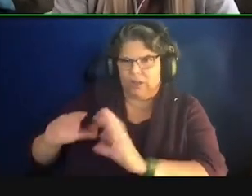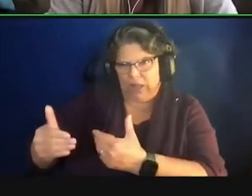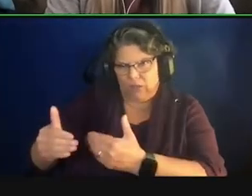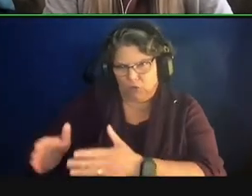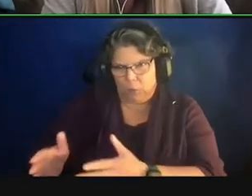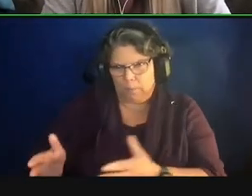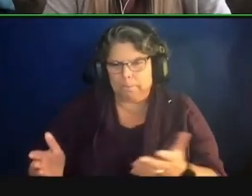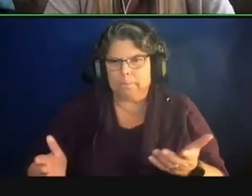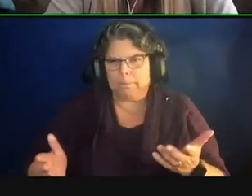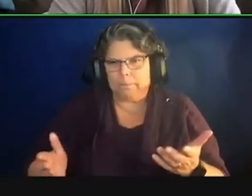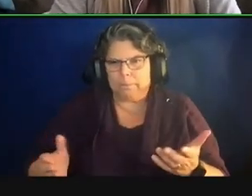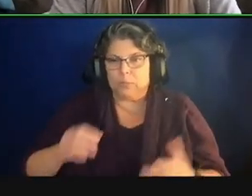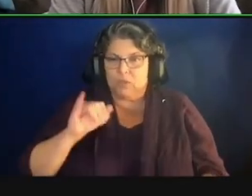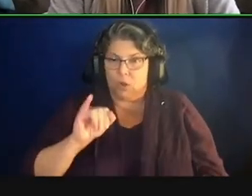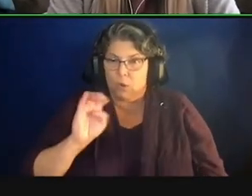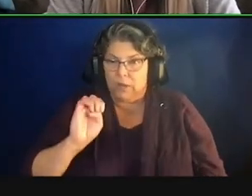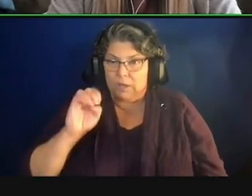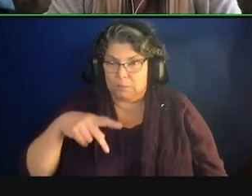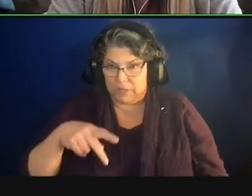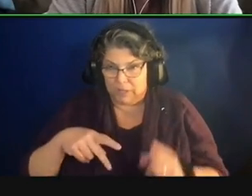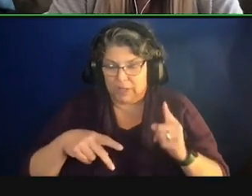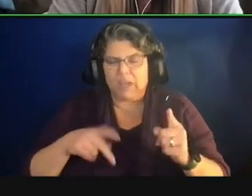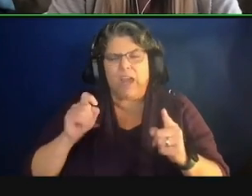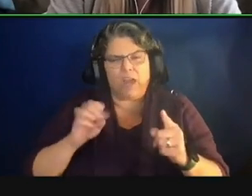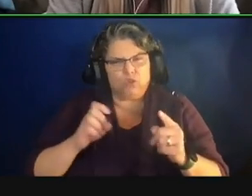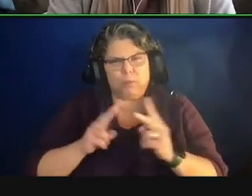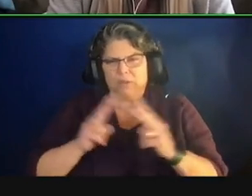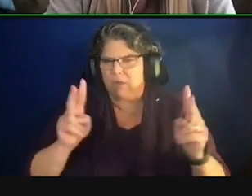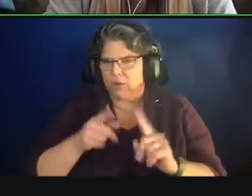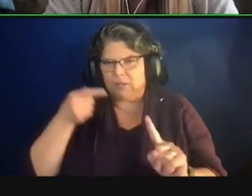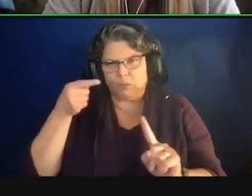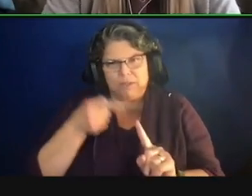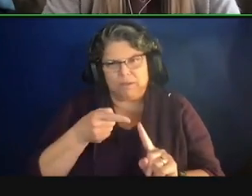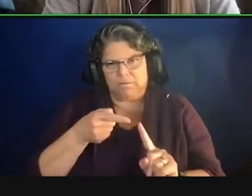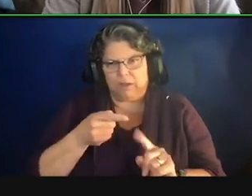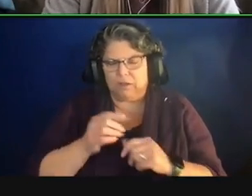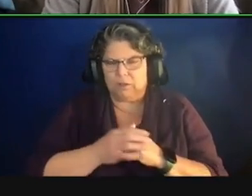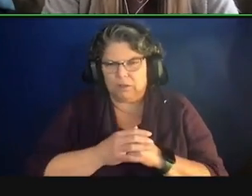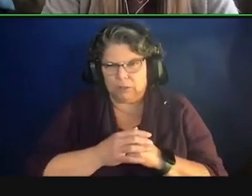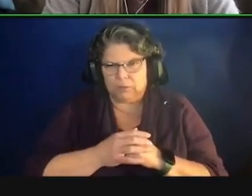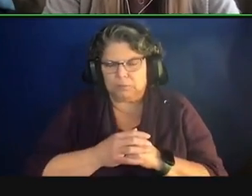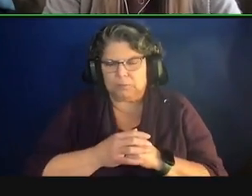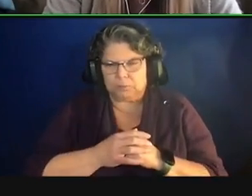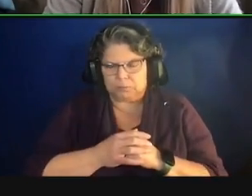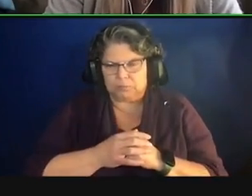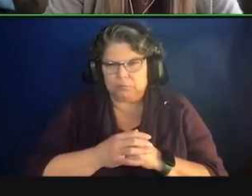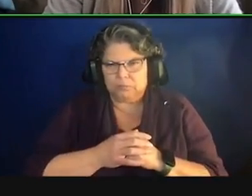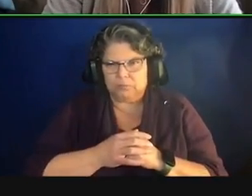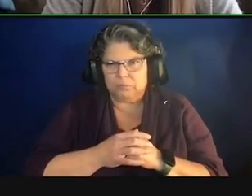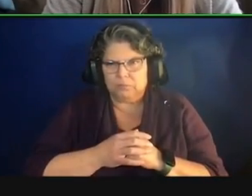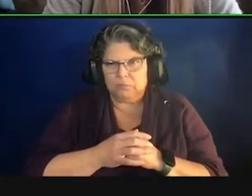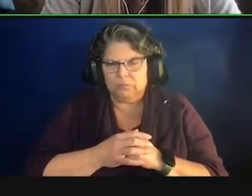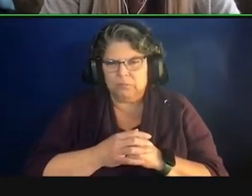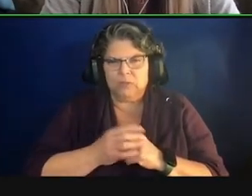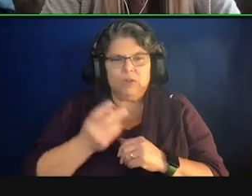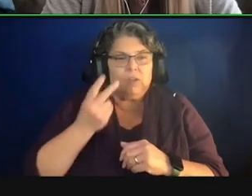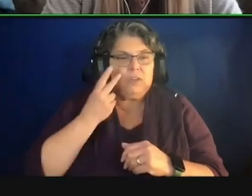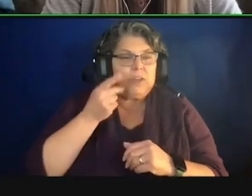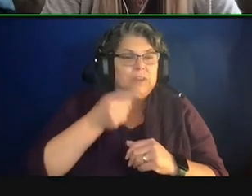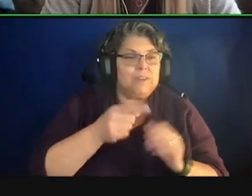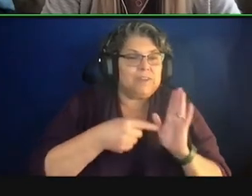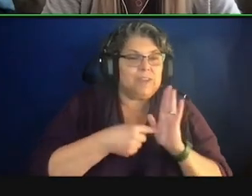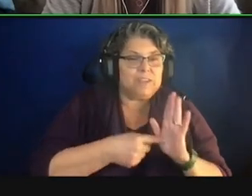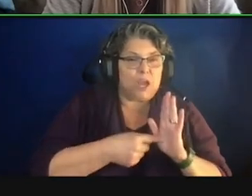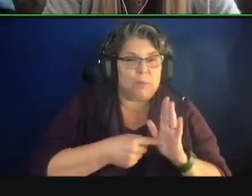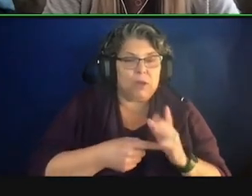So IEP offers always have to be specific. So if you can see in the example I've provided, there